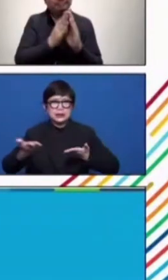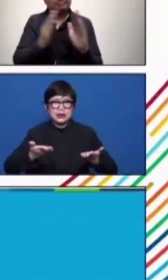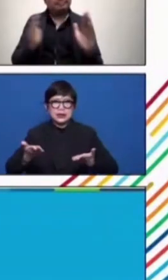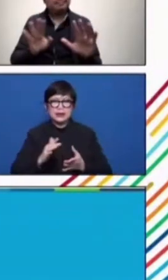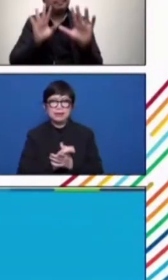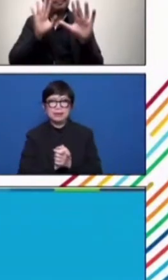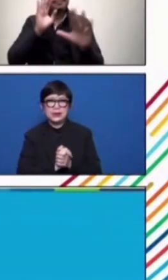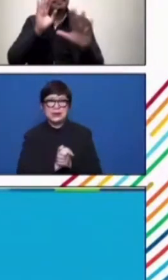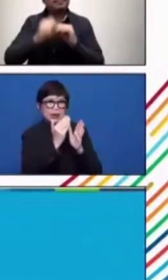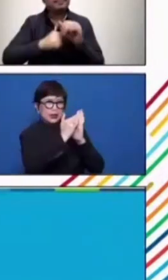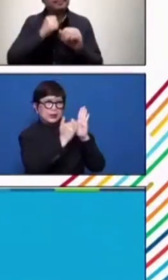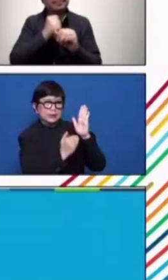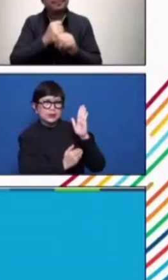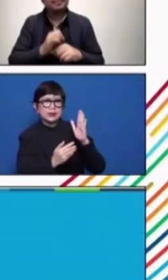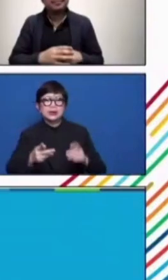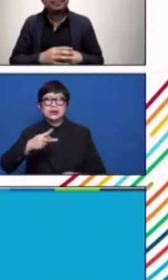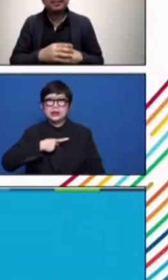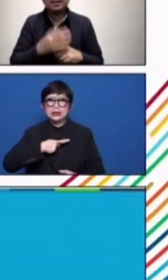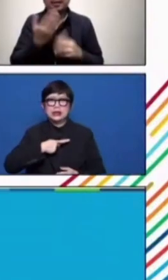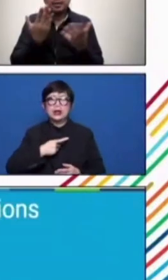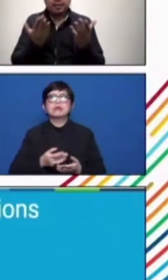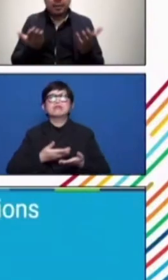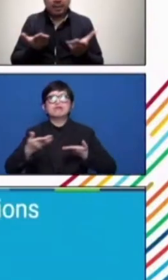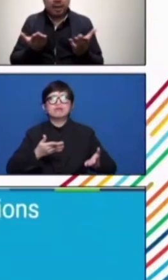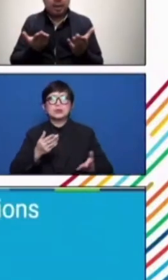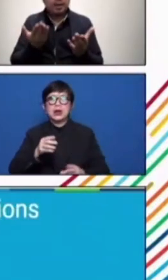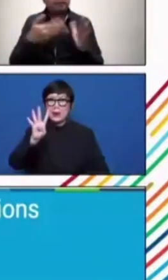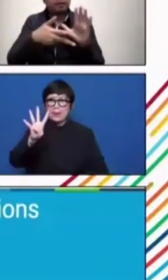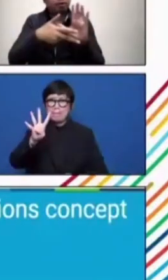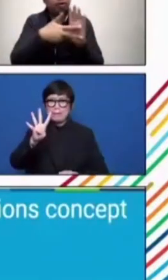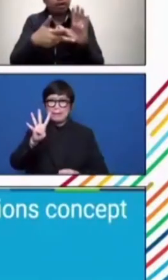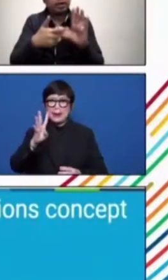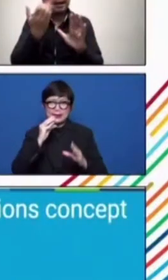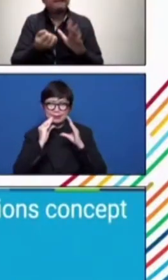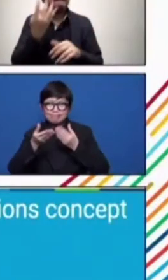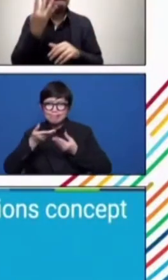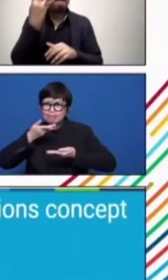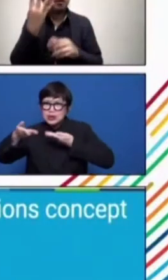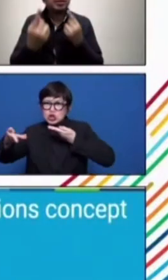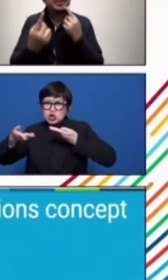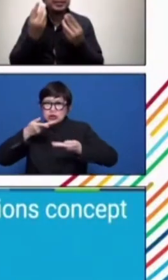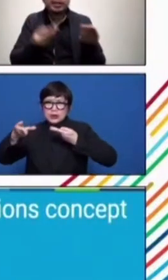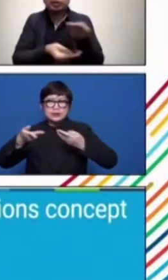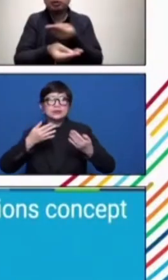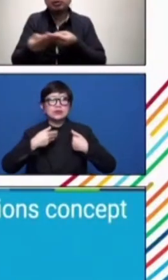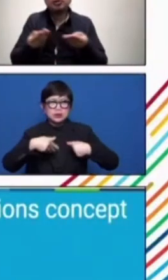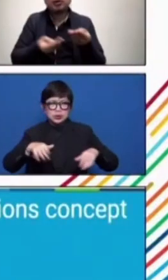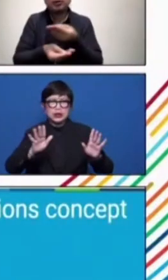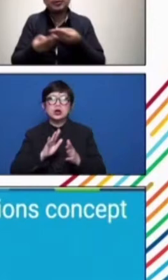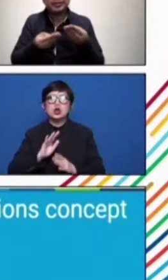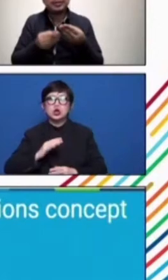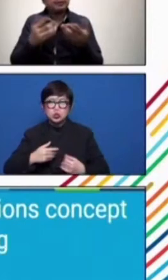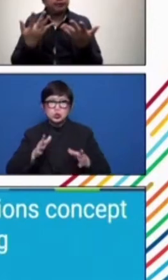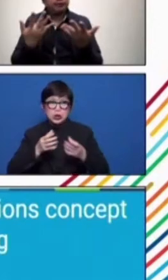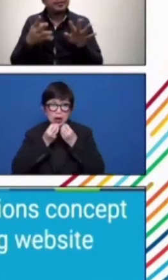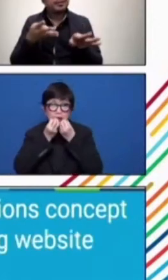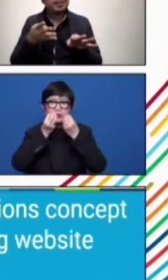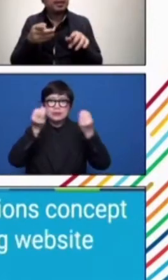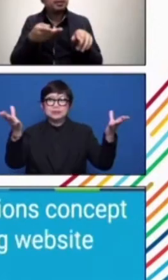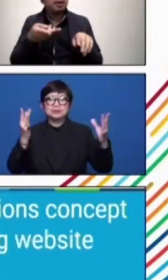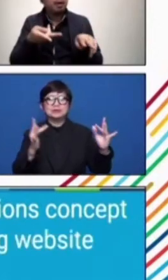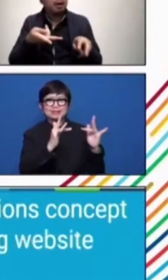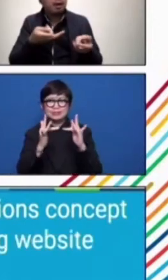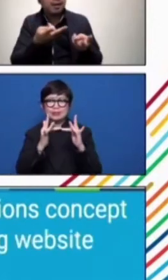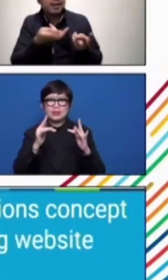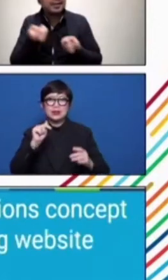item we will have four Round Table discussions concept notes of the round tables have been published on the meeting website each round table